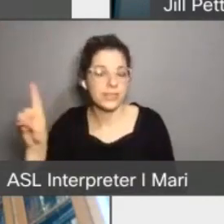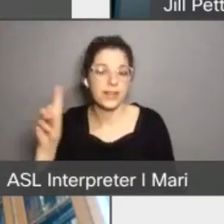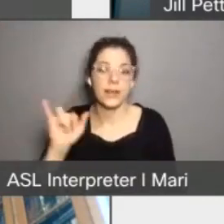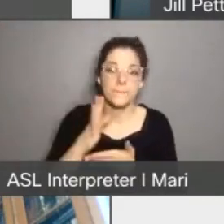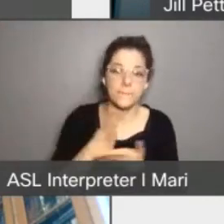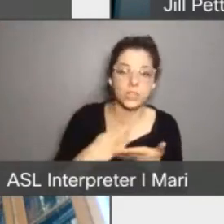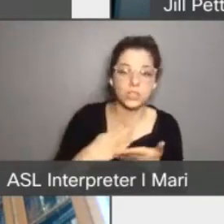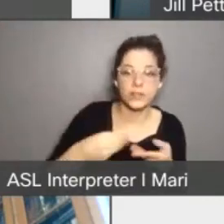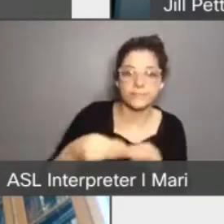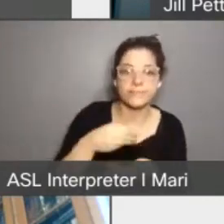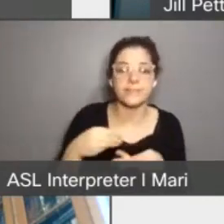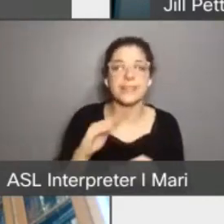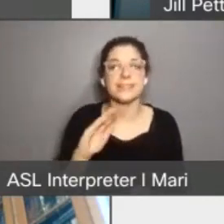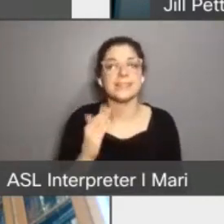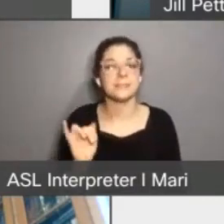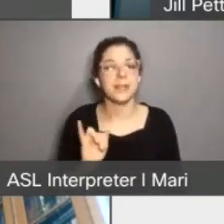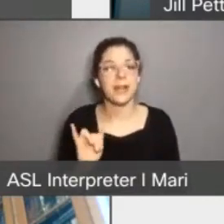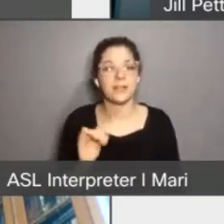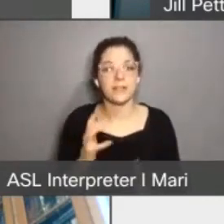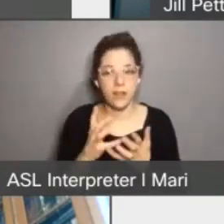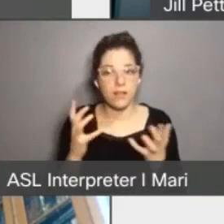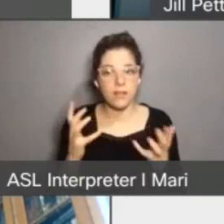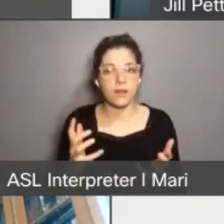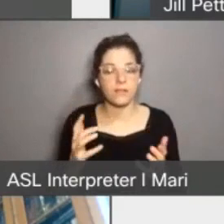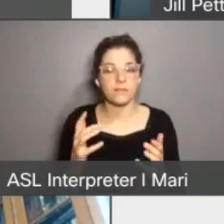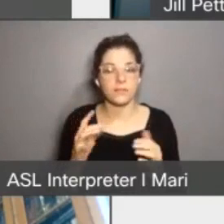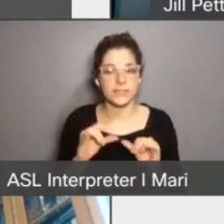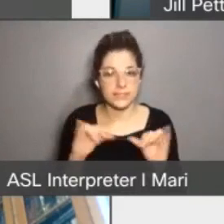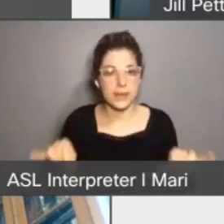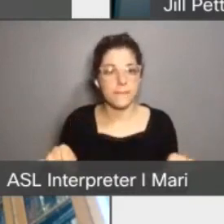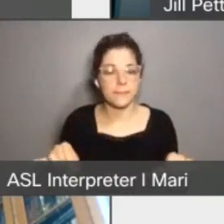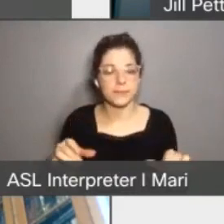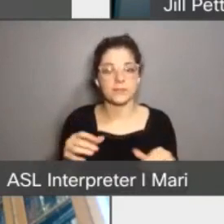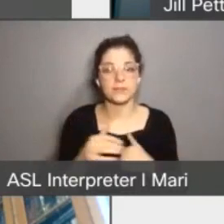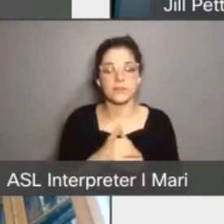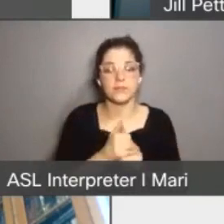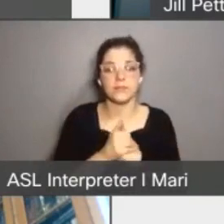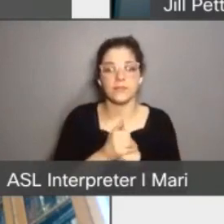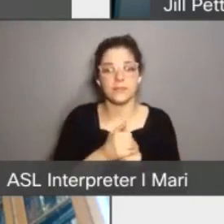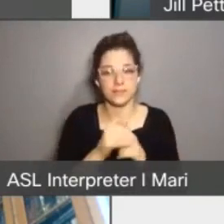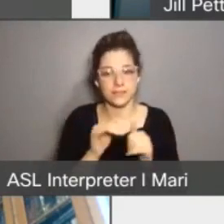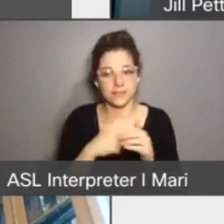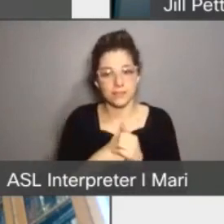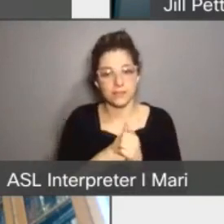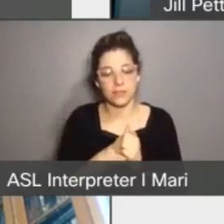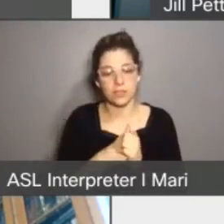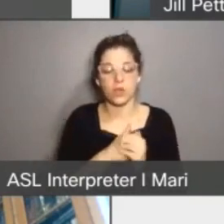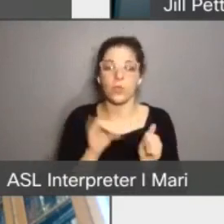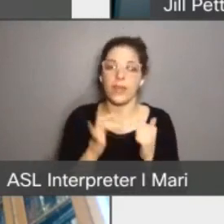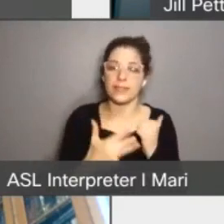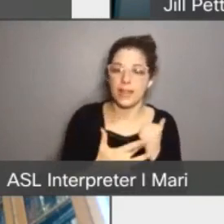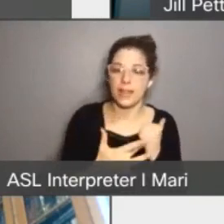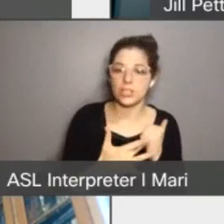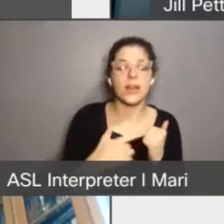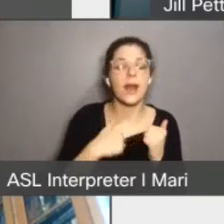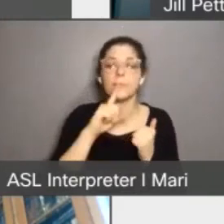it seems like there's a lot of systems issues with your, like, say, technology, and I'm sure